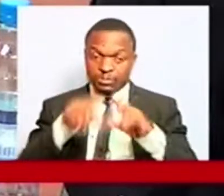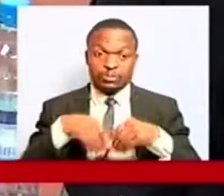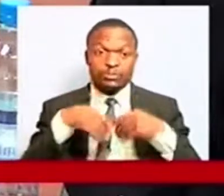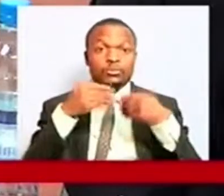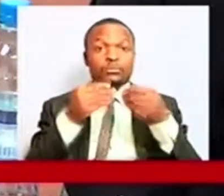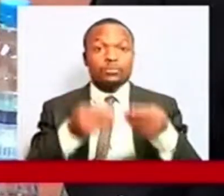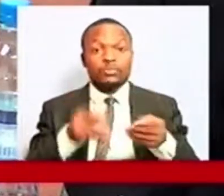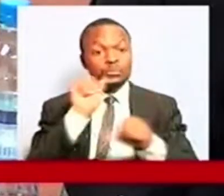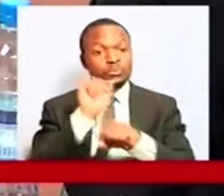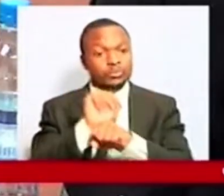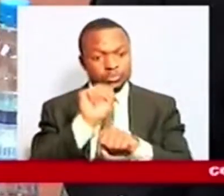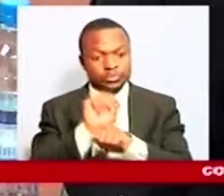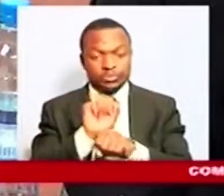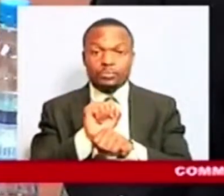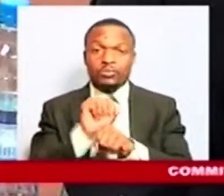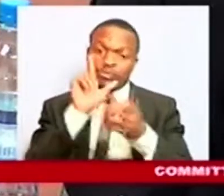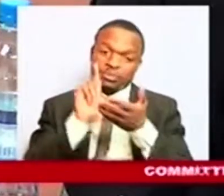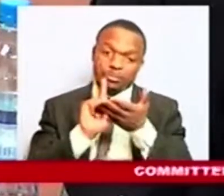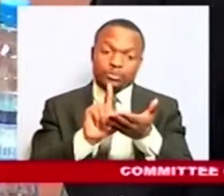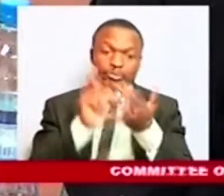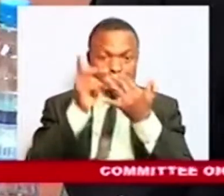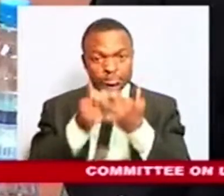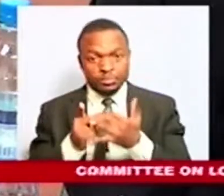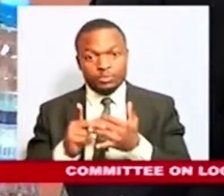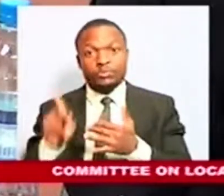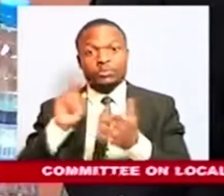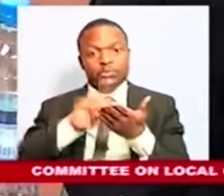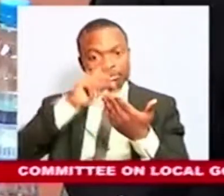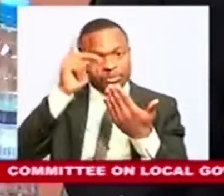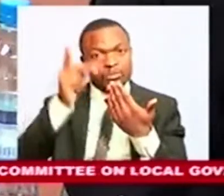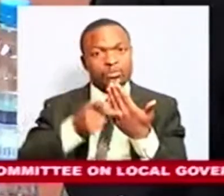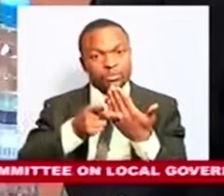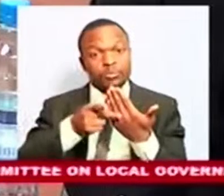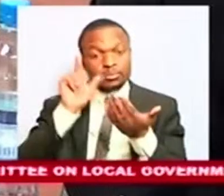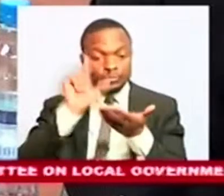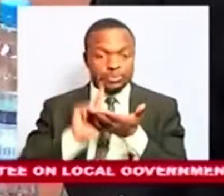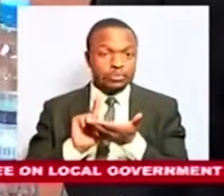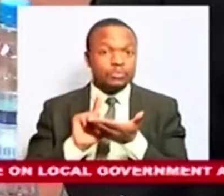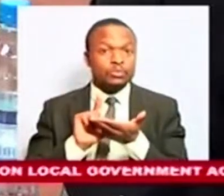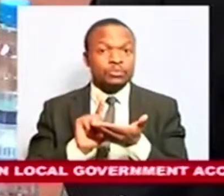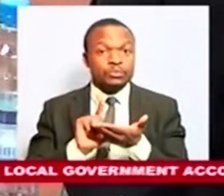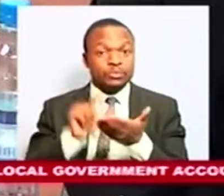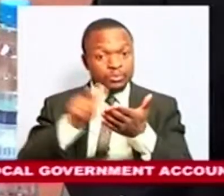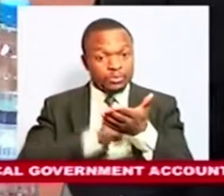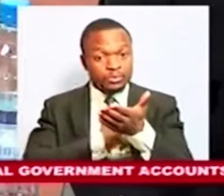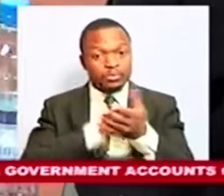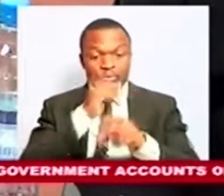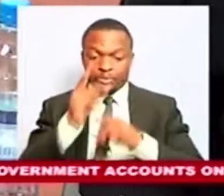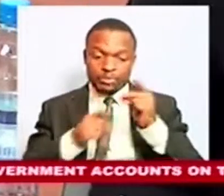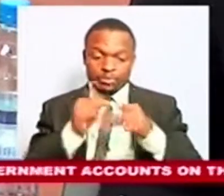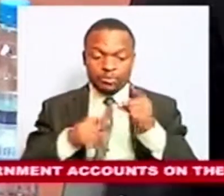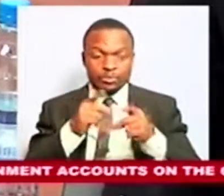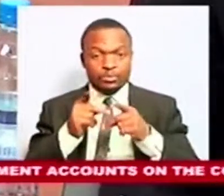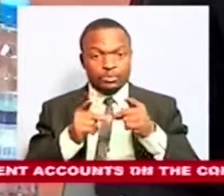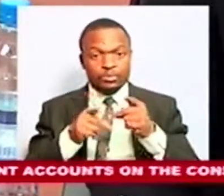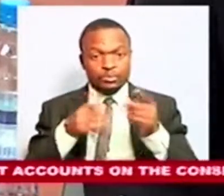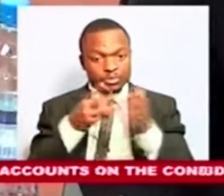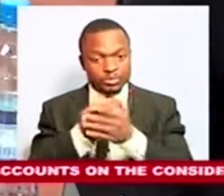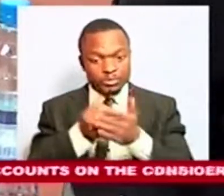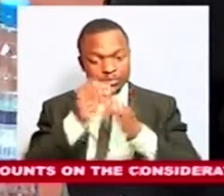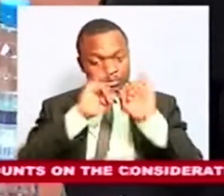to the operation of the loan component program and also the long scrutiny process by financial